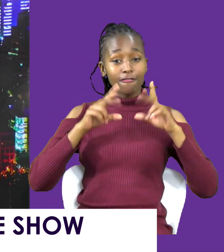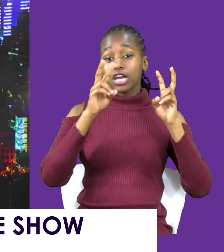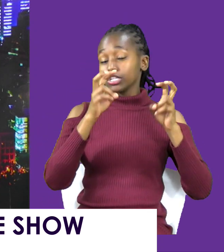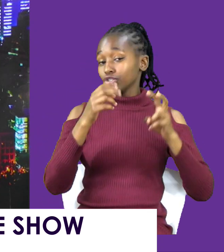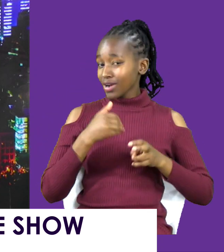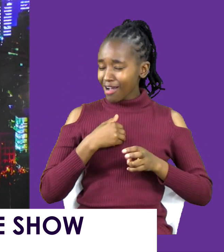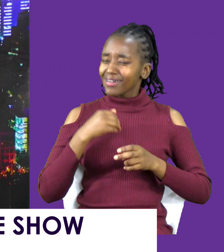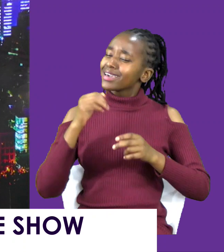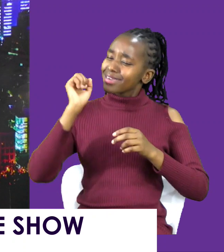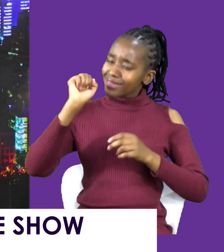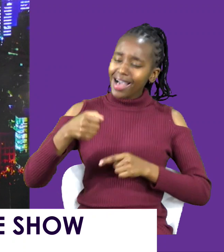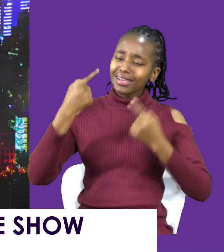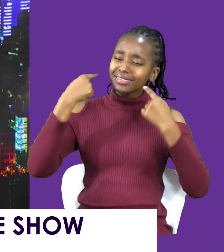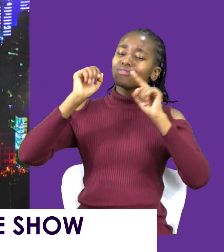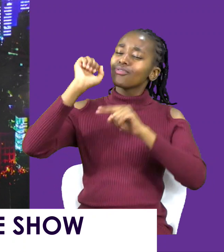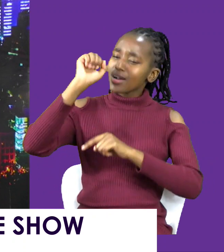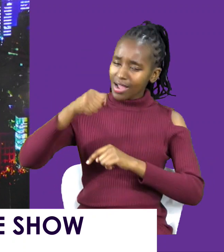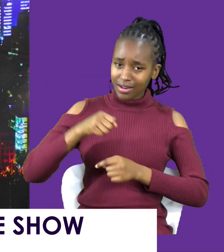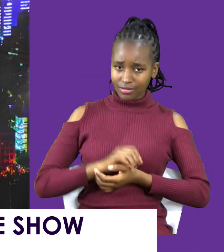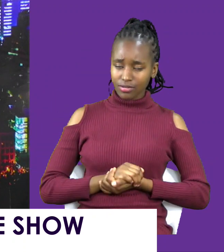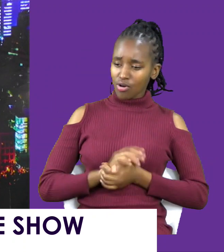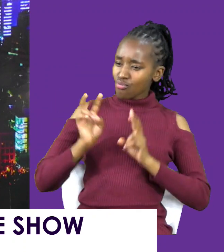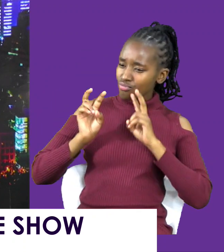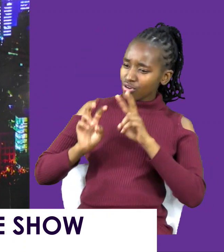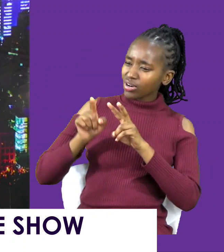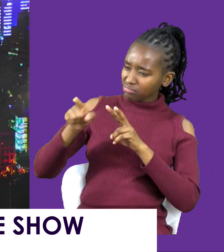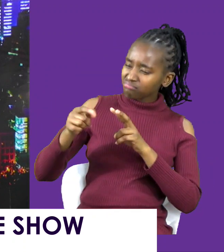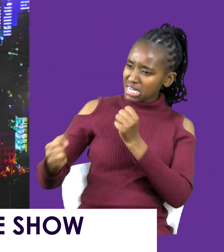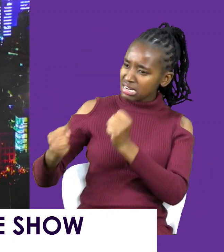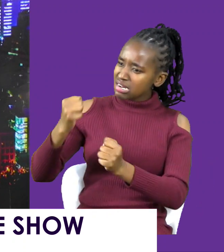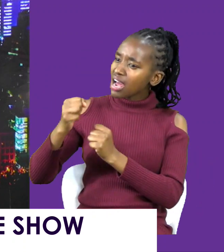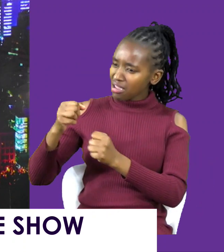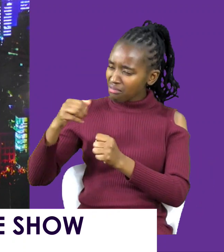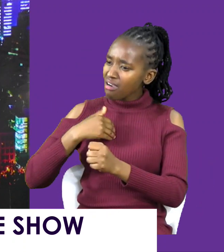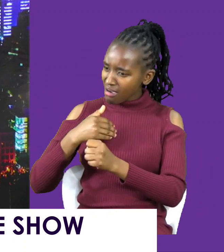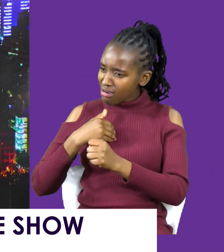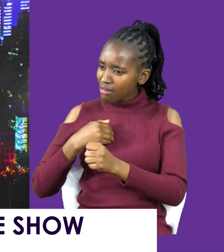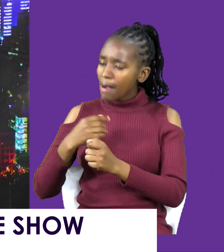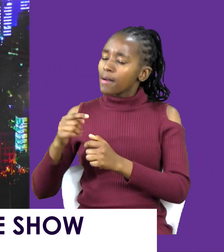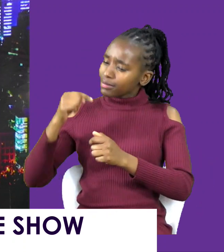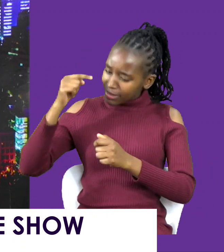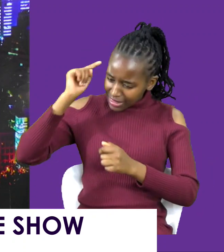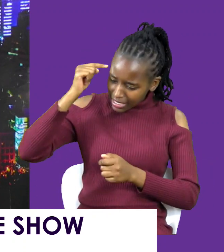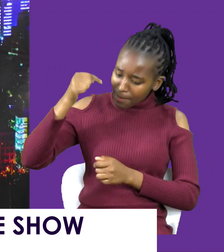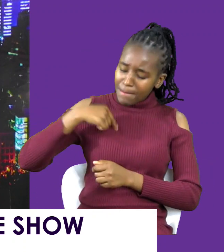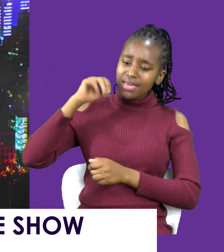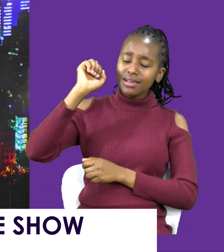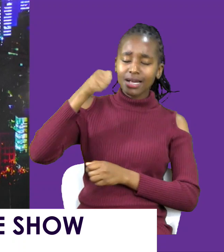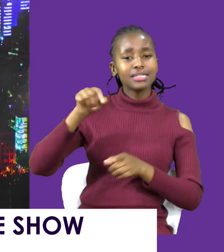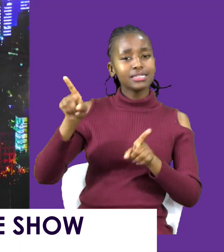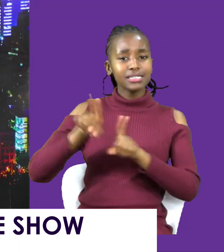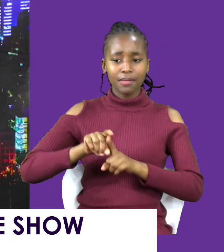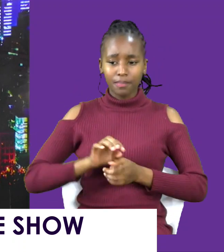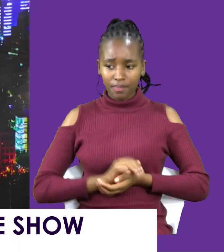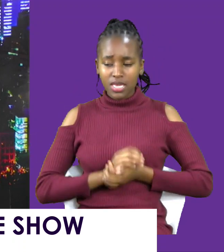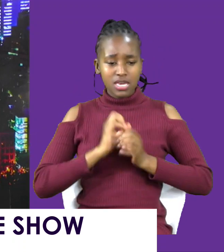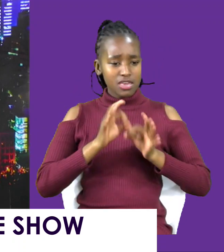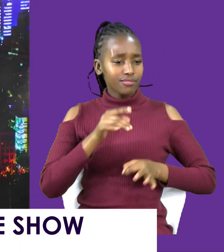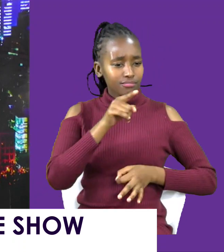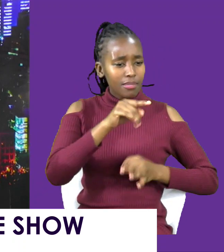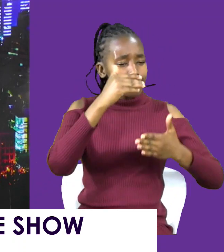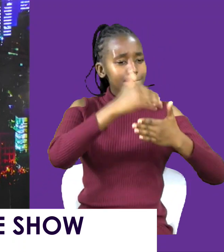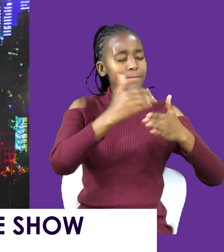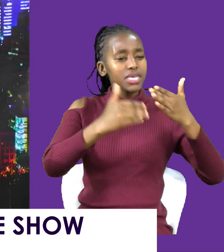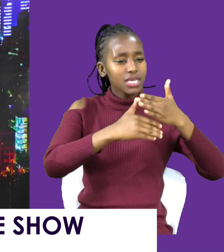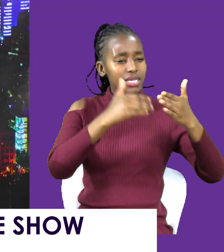see somebody driving, see yourself driving also. When you see somebody building a castle, see yourself building it